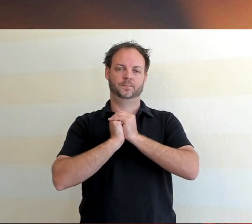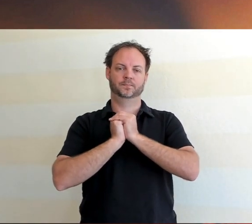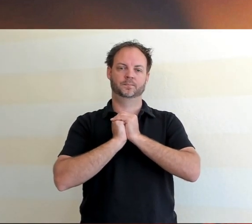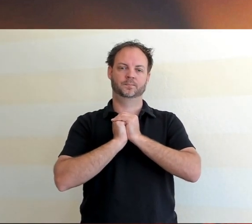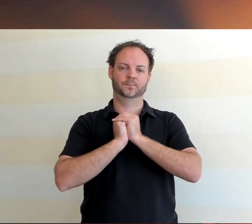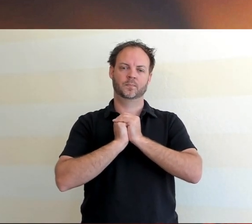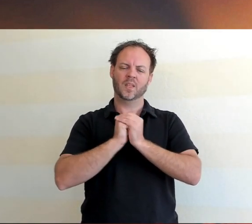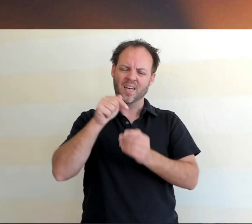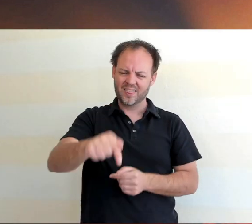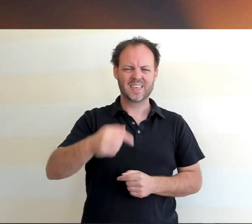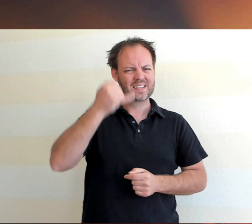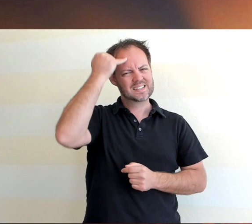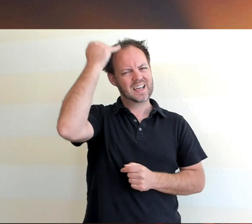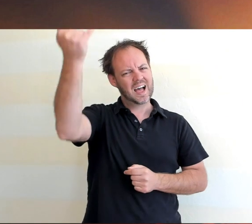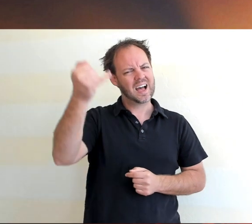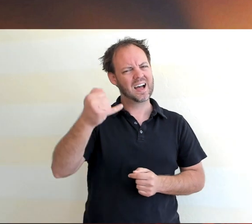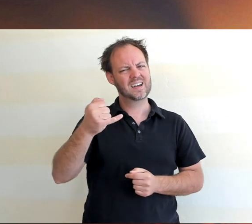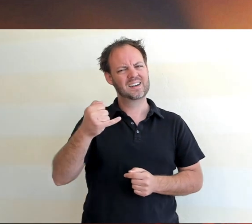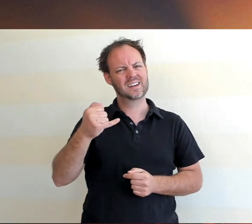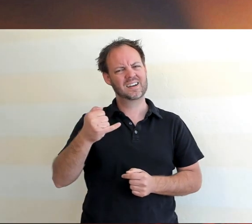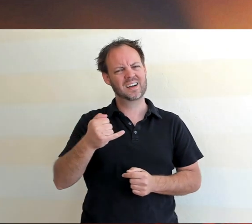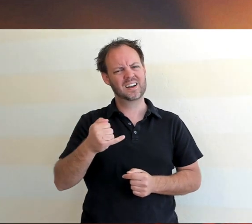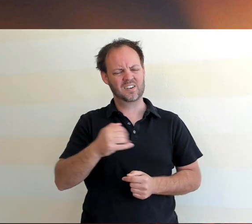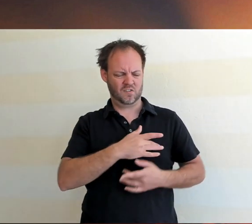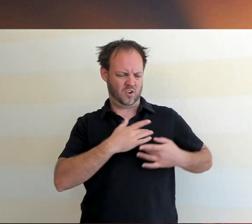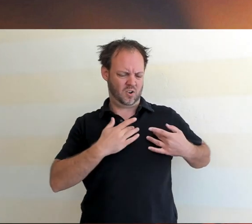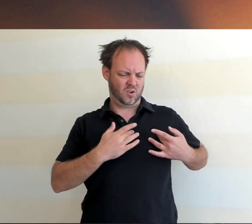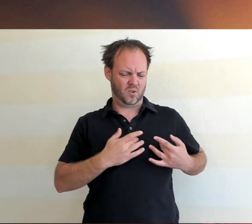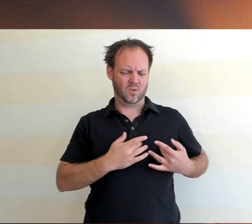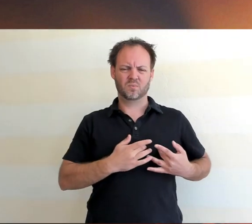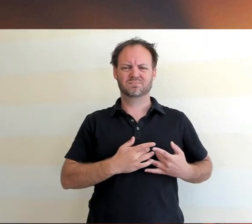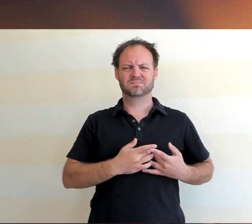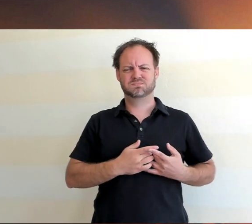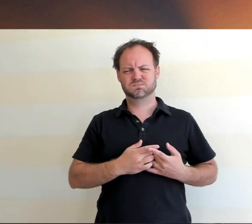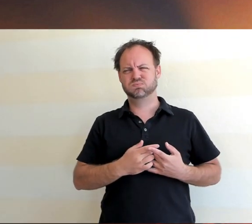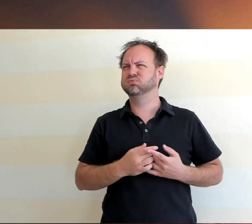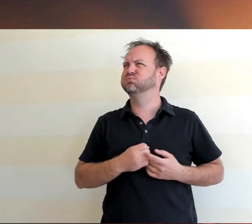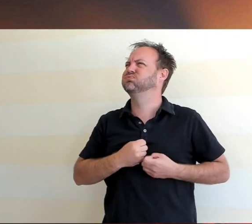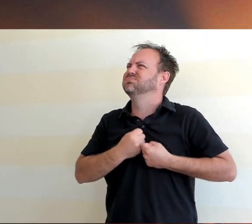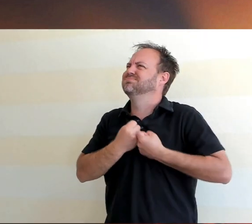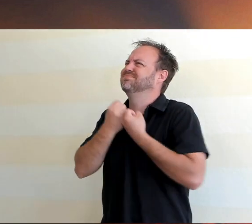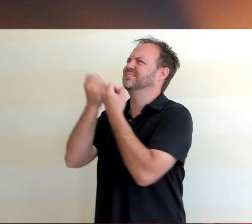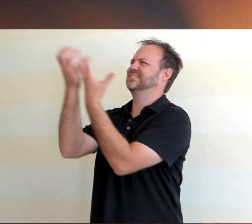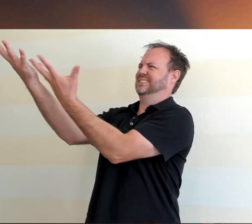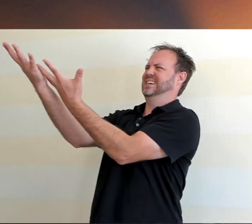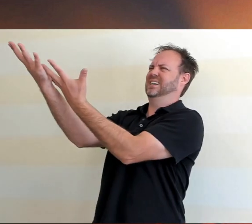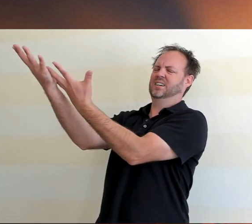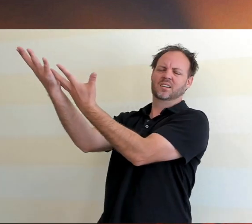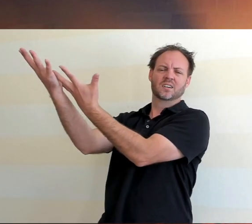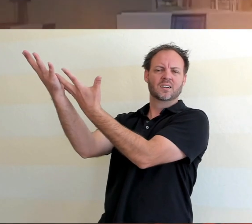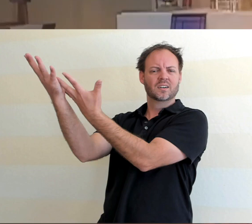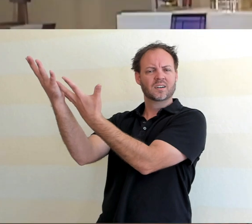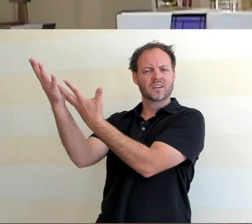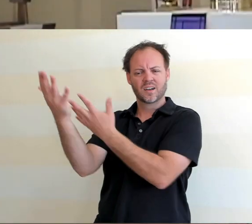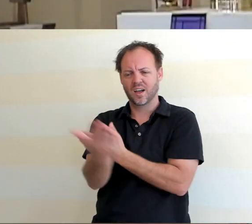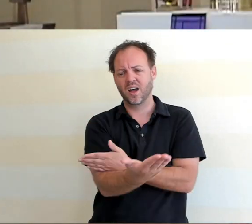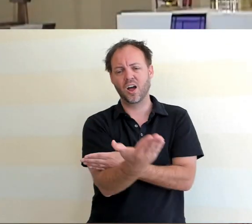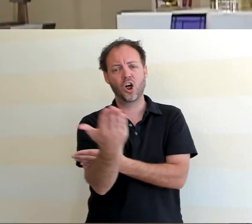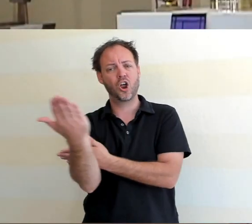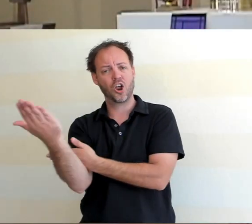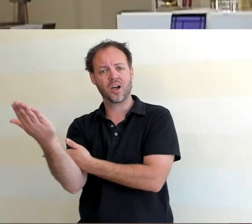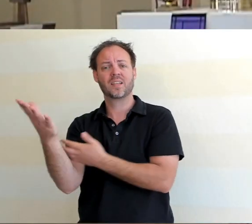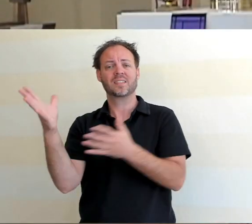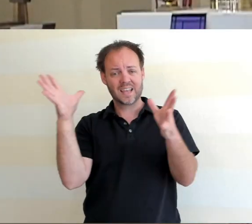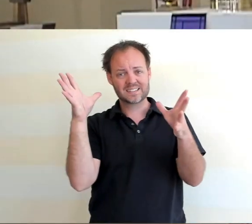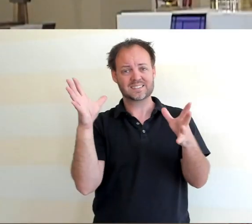This idea of laying out your heart before the Lord each morning is captured in Martin Luther's